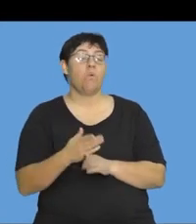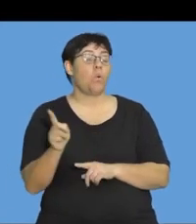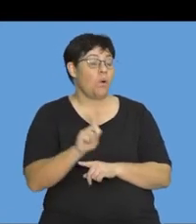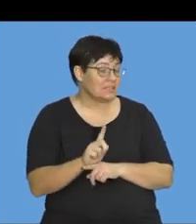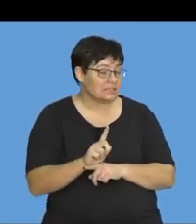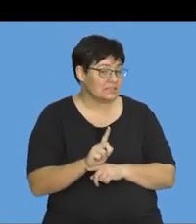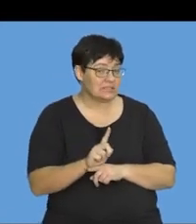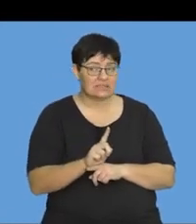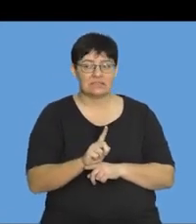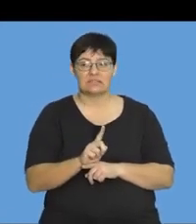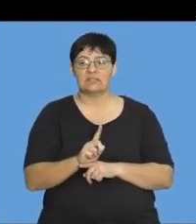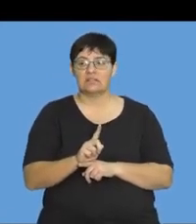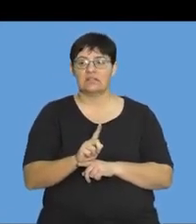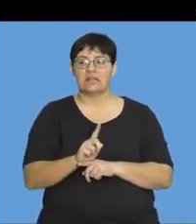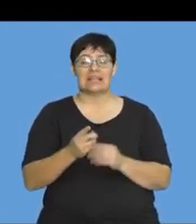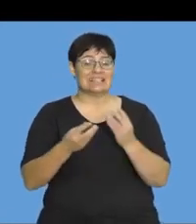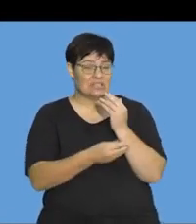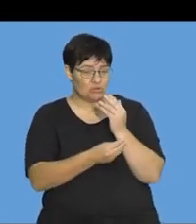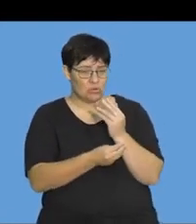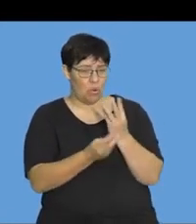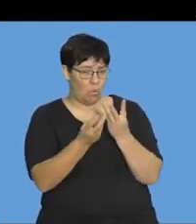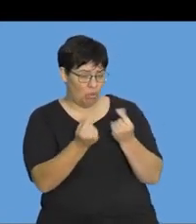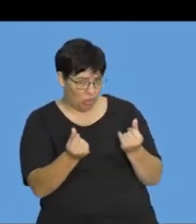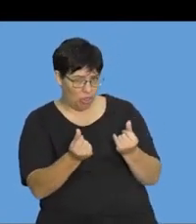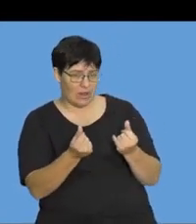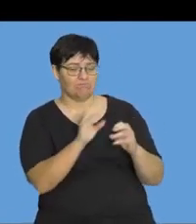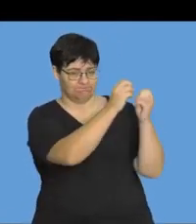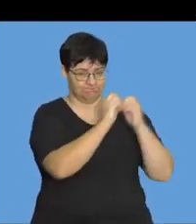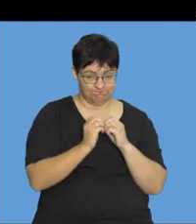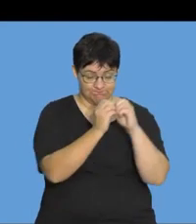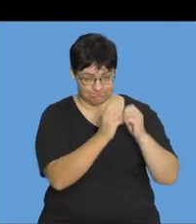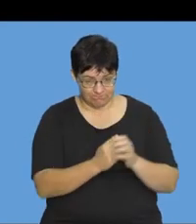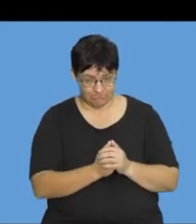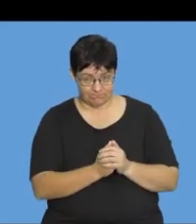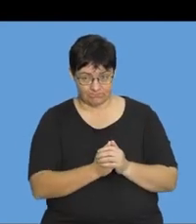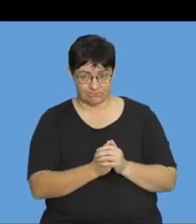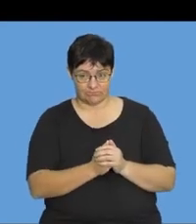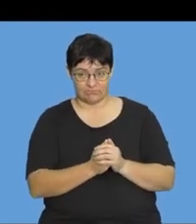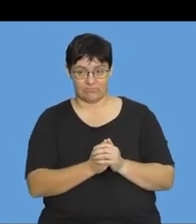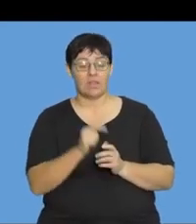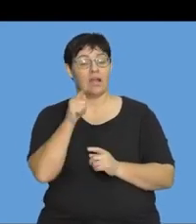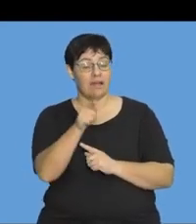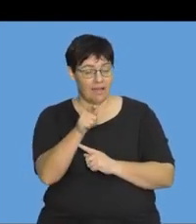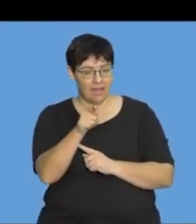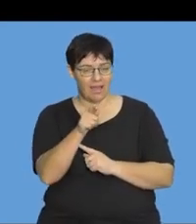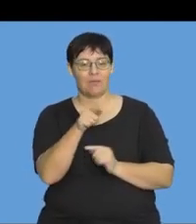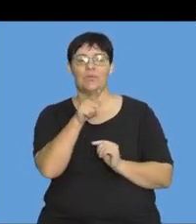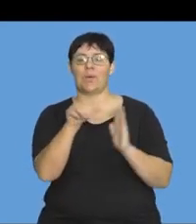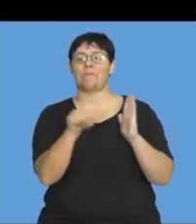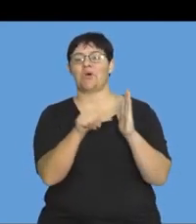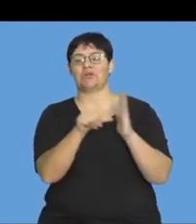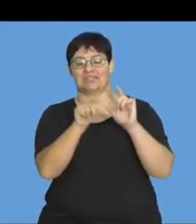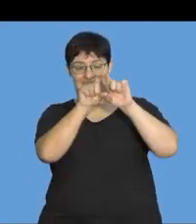repair worn out tissues. Right, now have a look here. This is going to be the very key